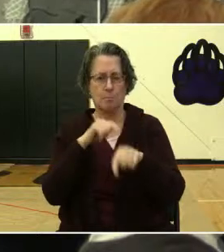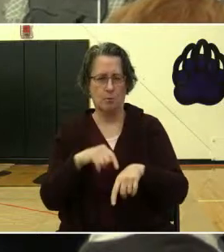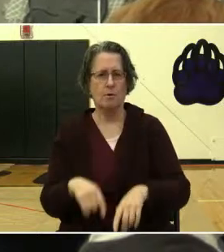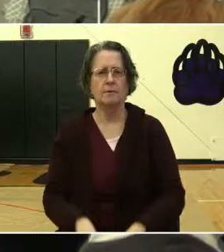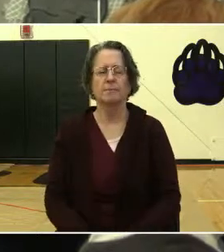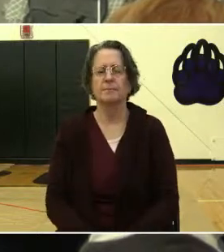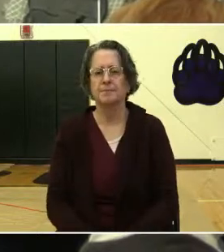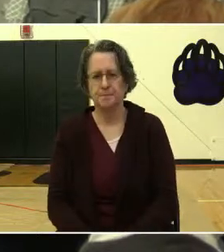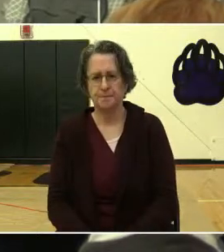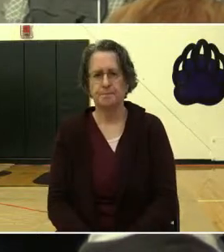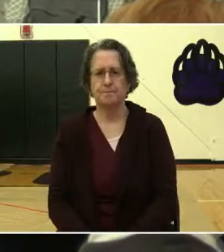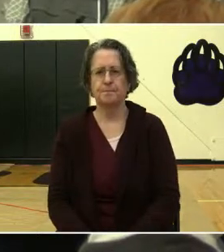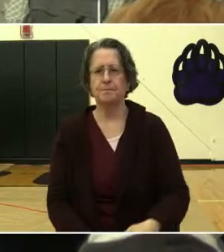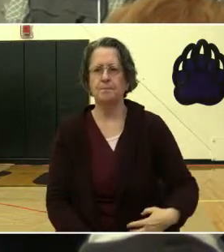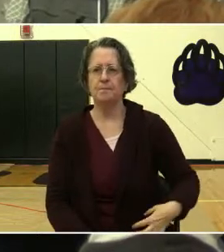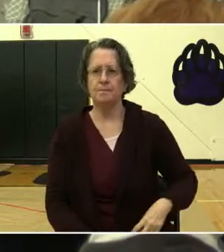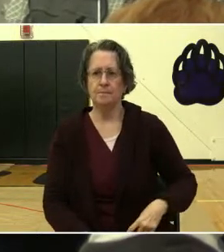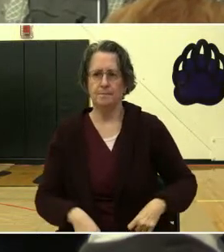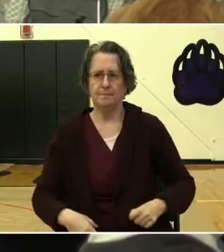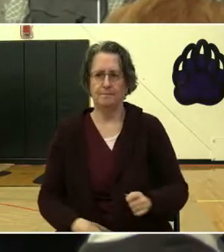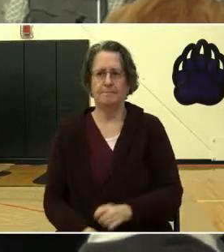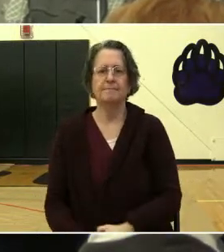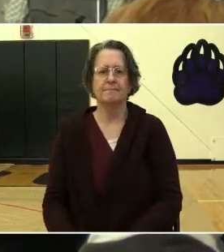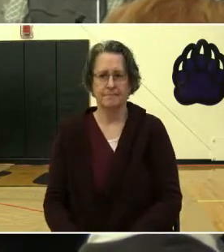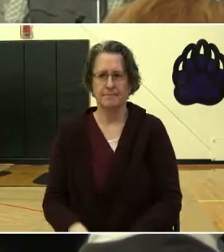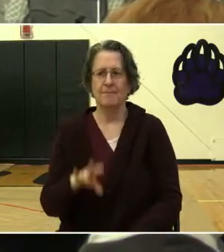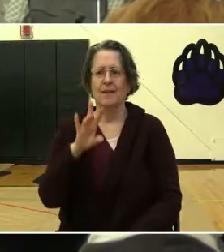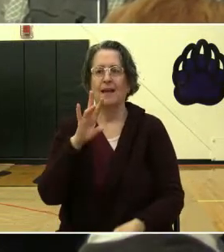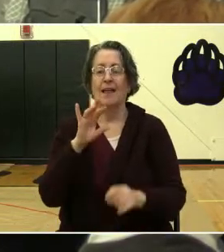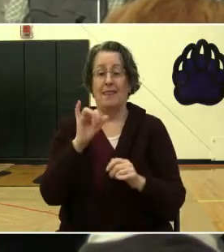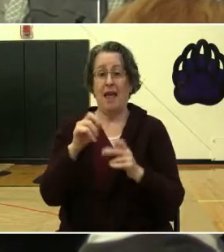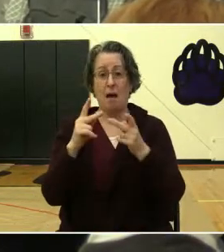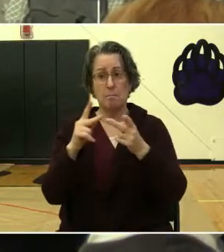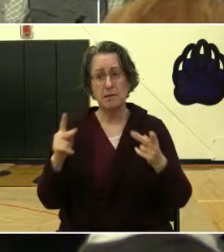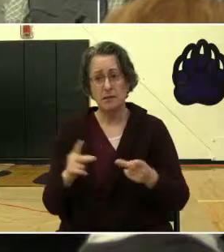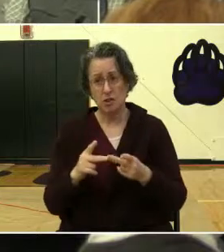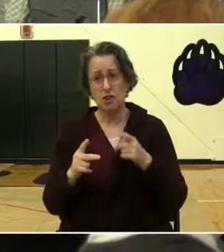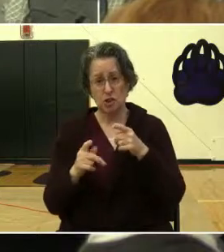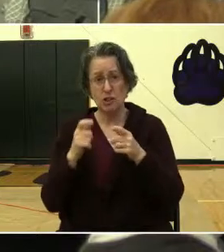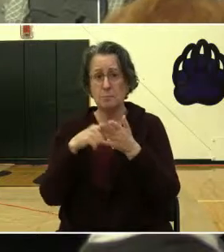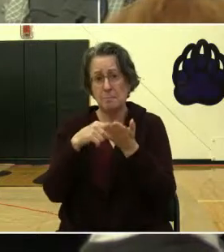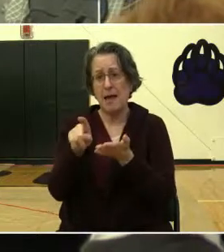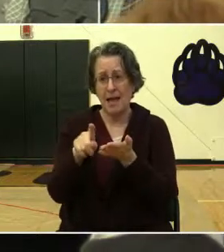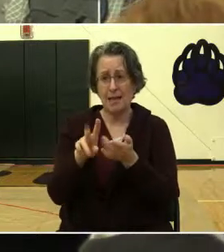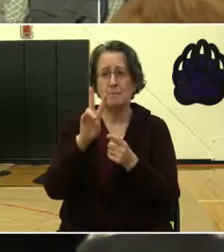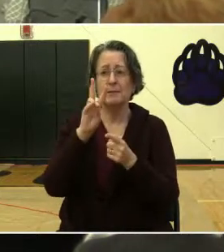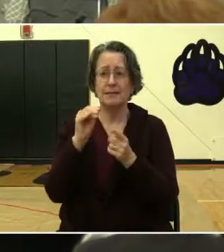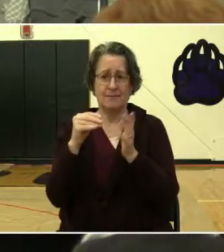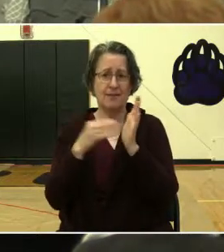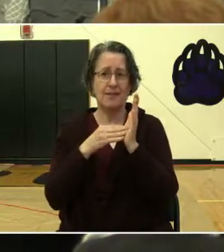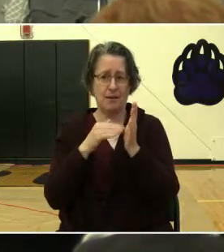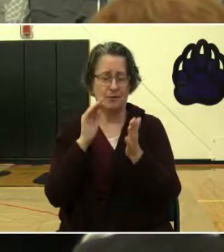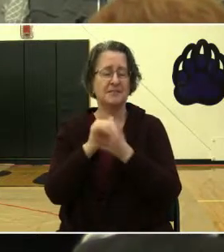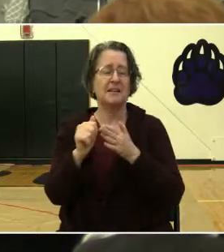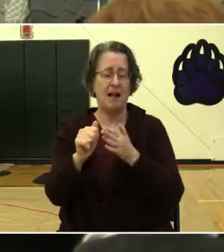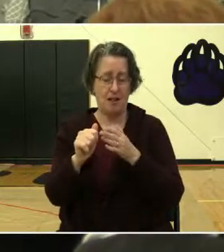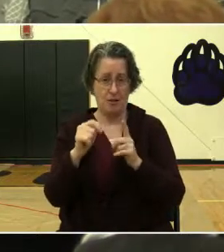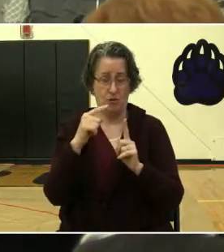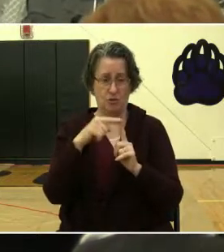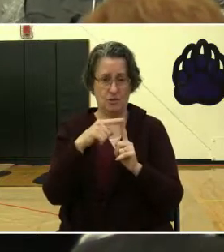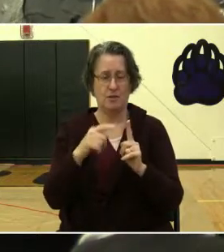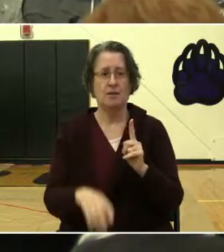the point that like this $70,000 addition is perhaps it's